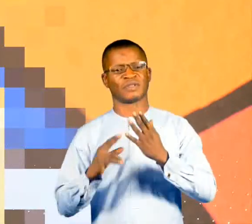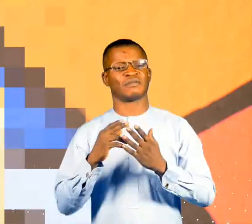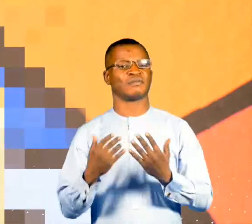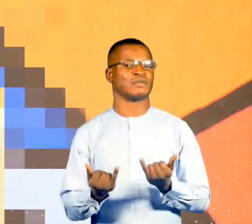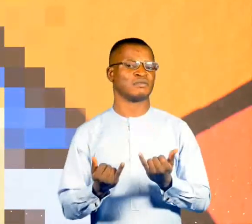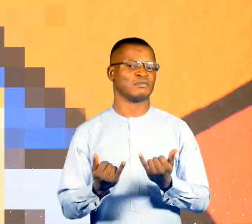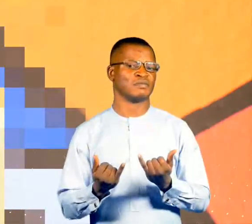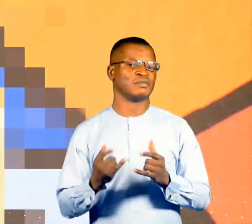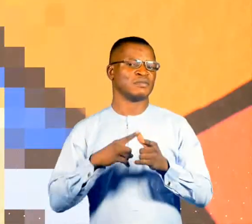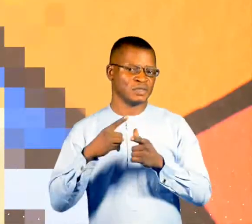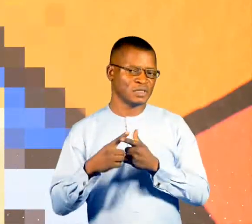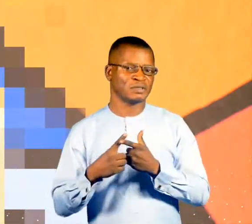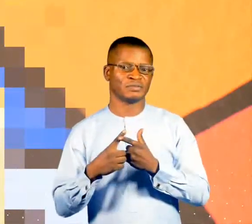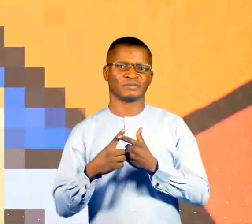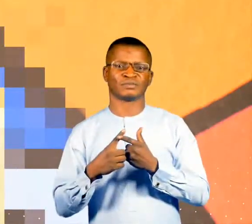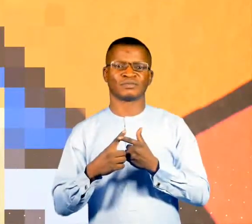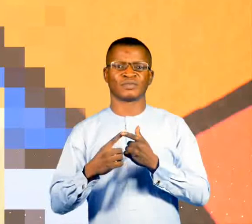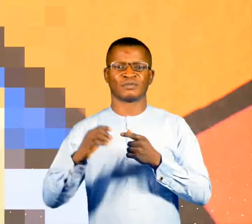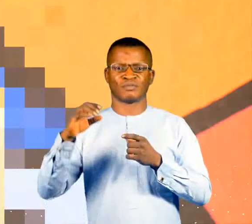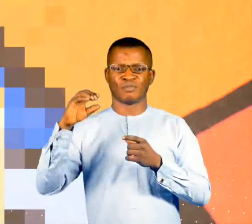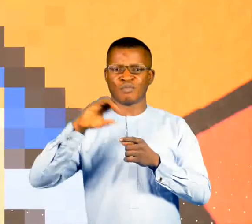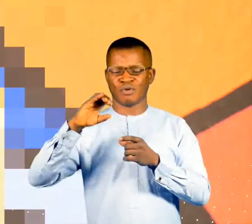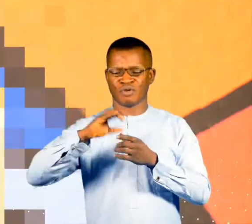blood come out. Then she bring pepper,